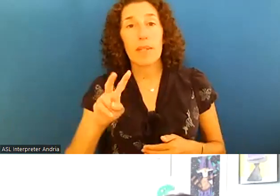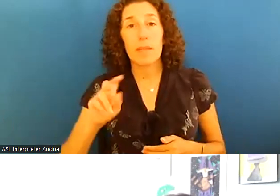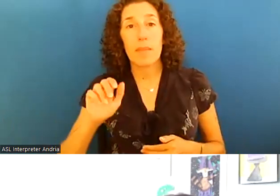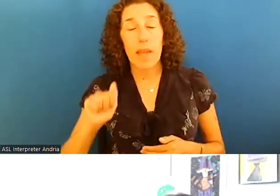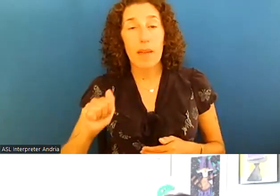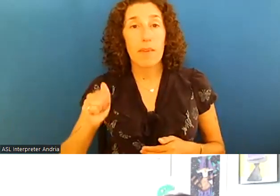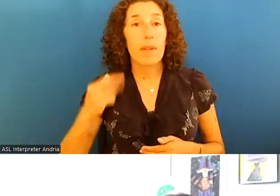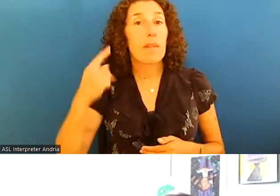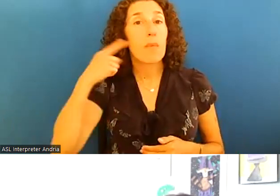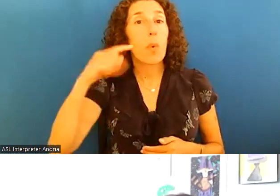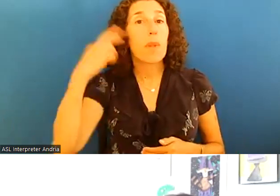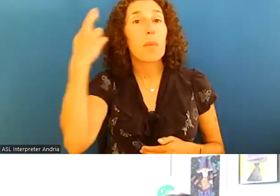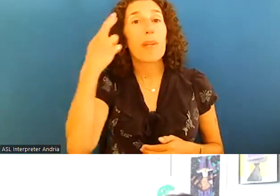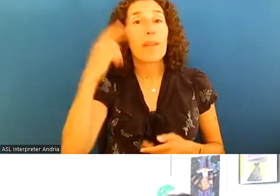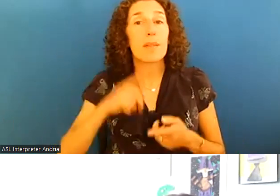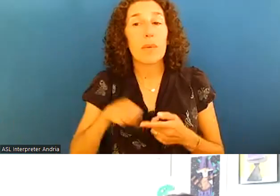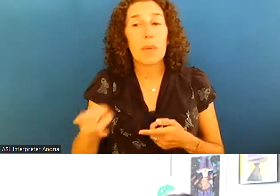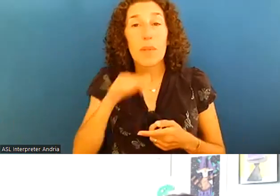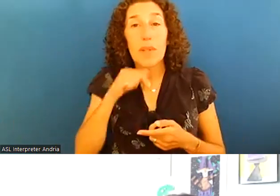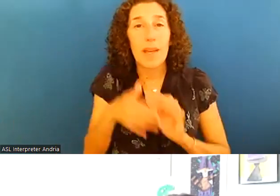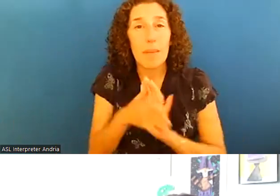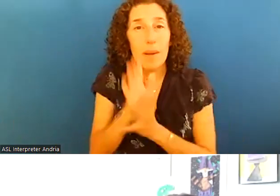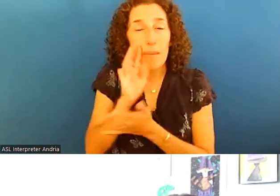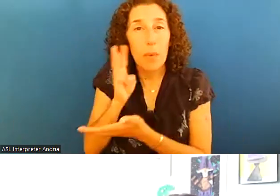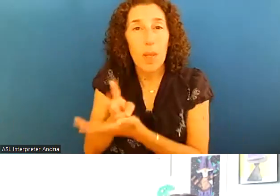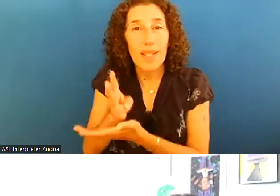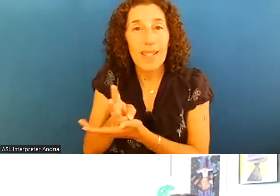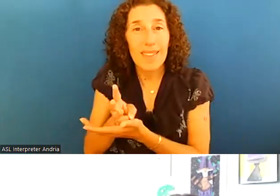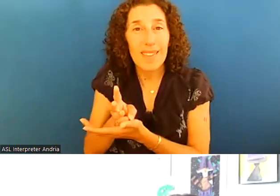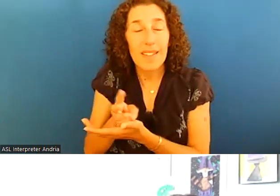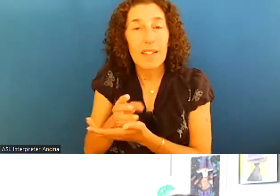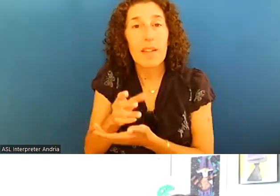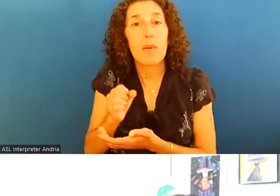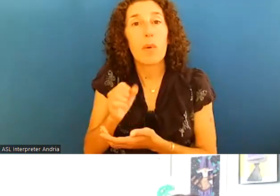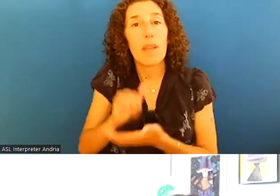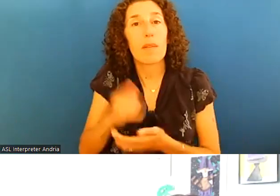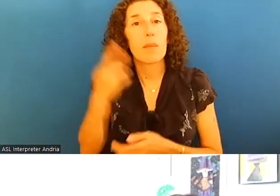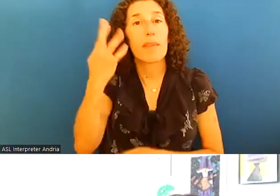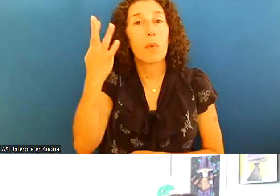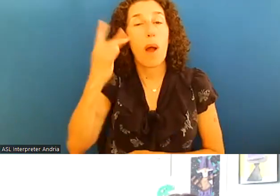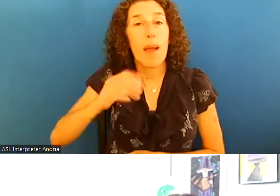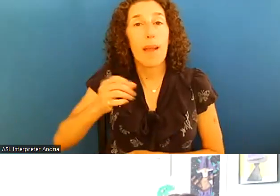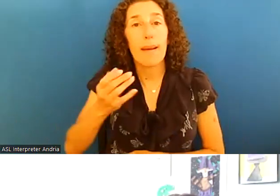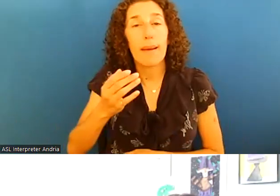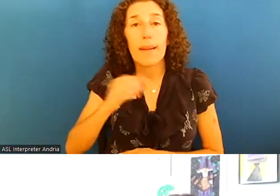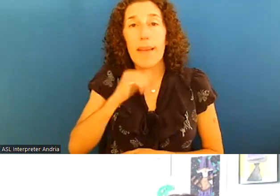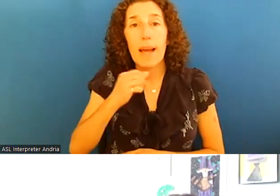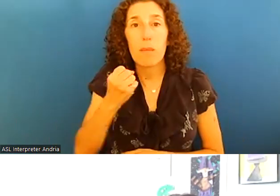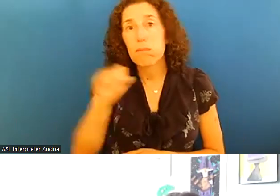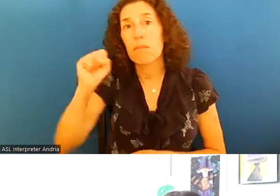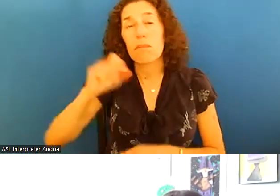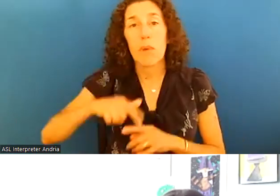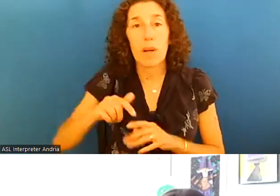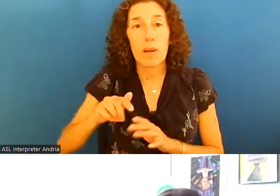interviews without having the advocate in the room. But again, it's dependent upon the victim. We